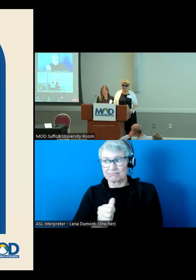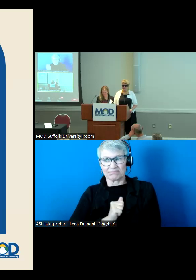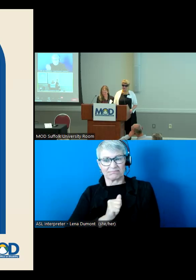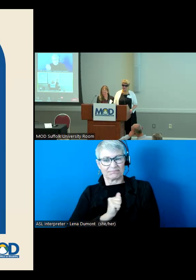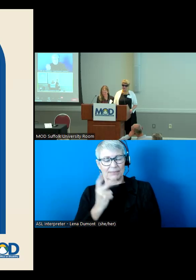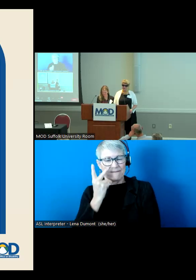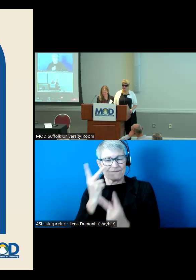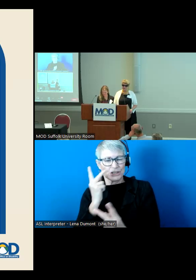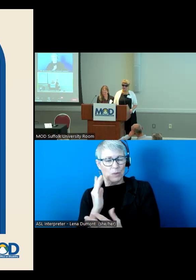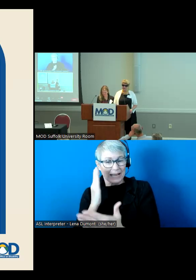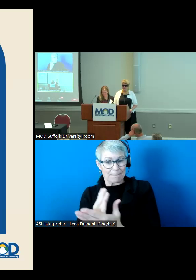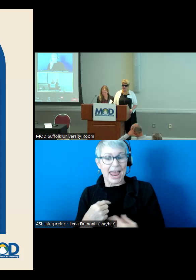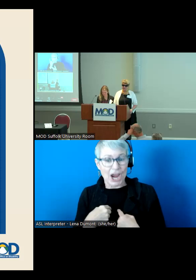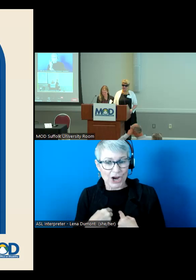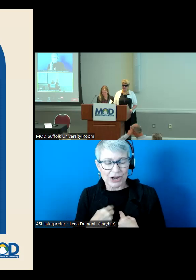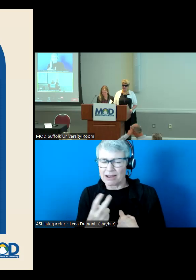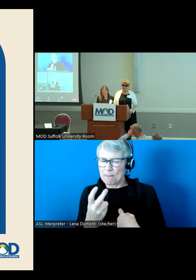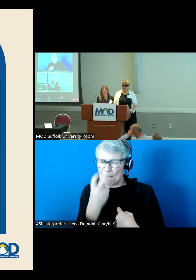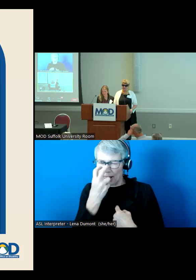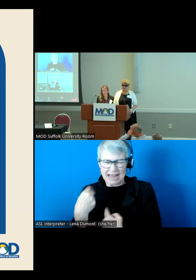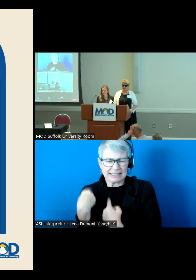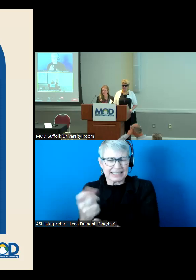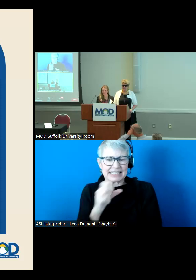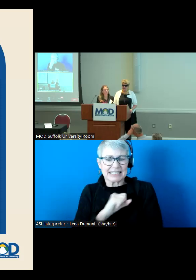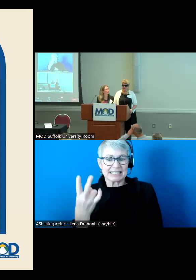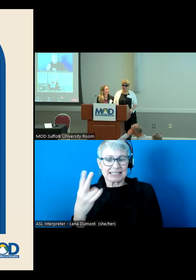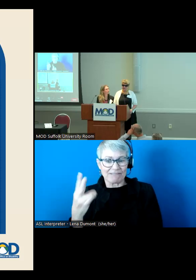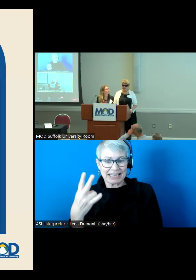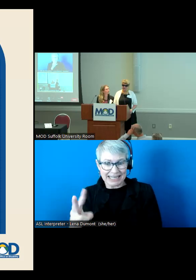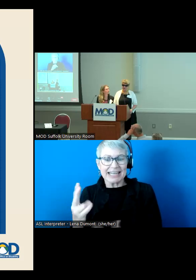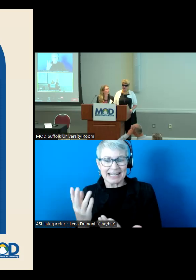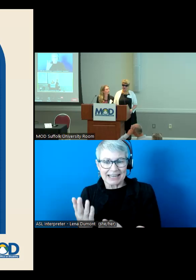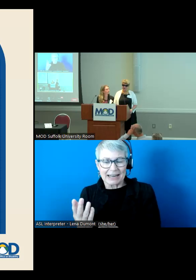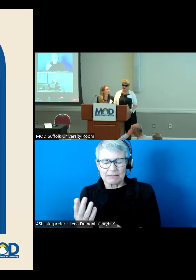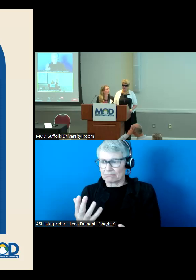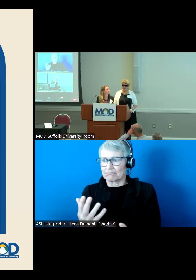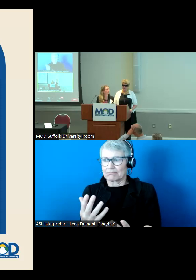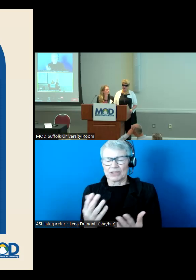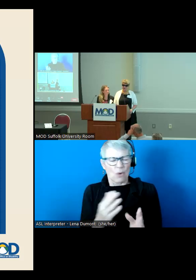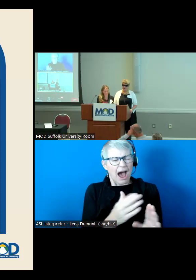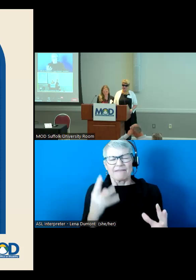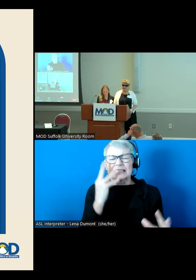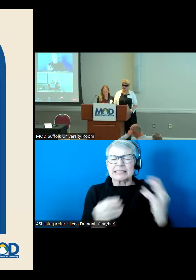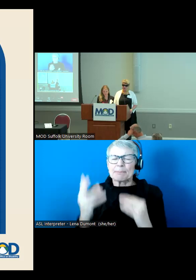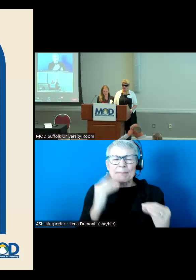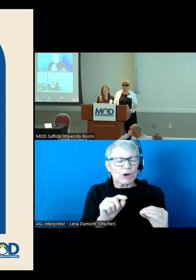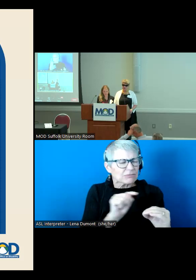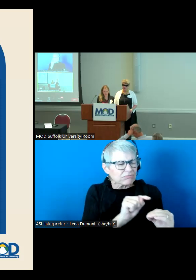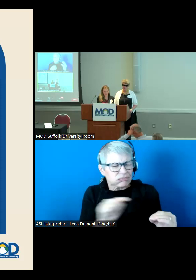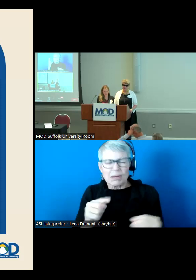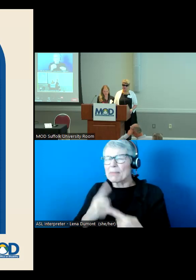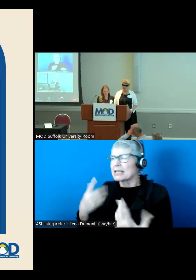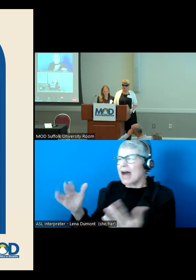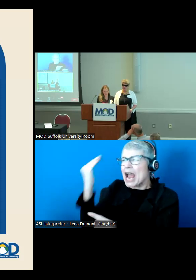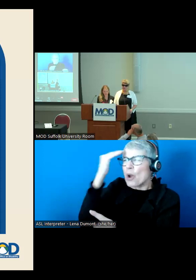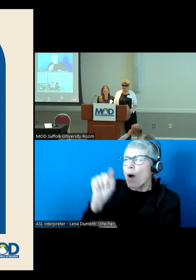and I've been, you know, blind since 17, as I said earlier, you know, in knowing many people with various mobility